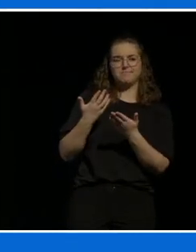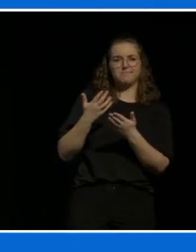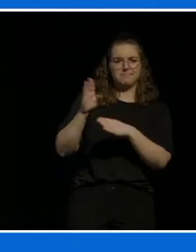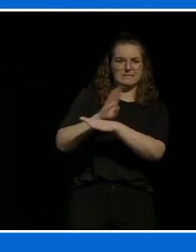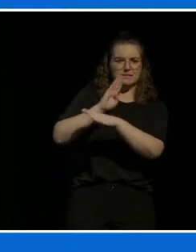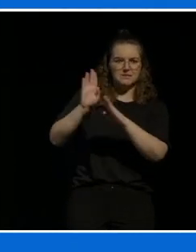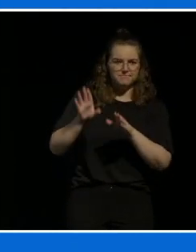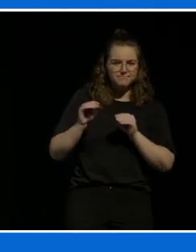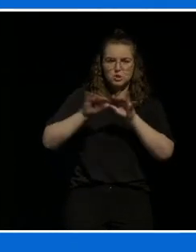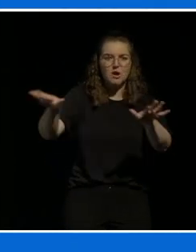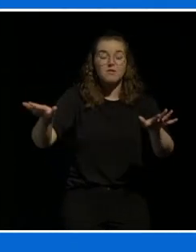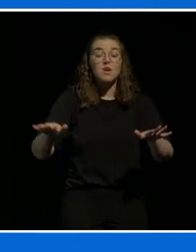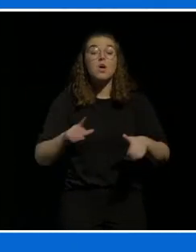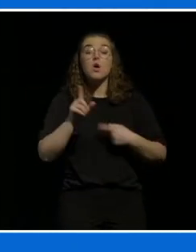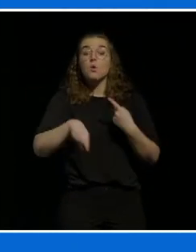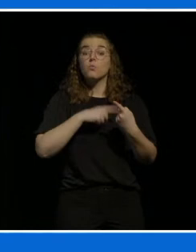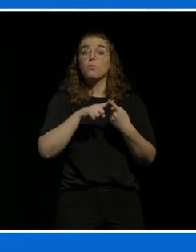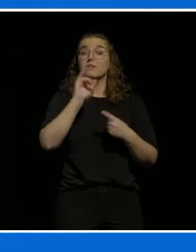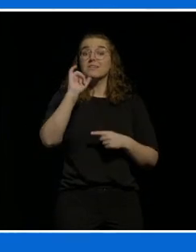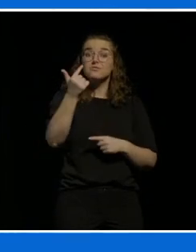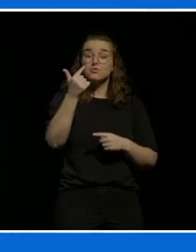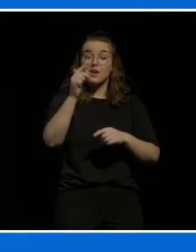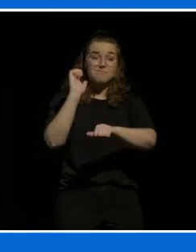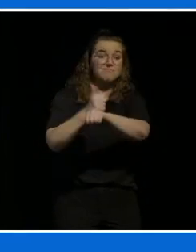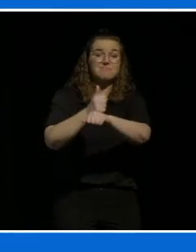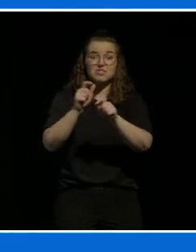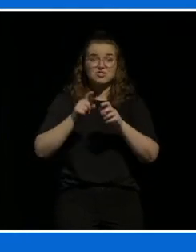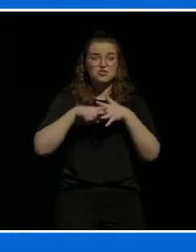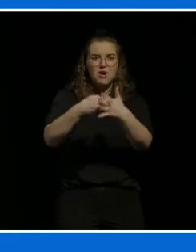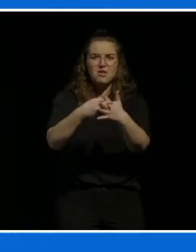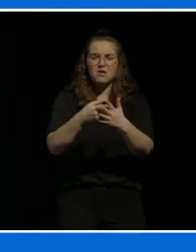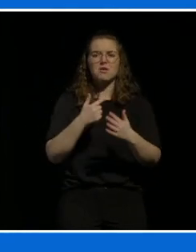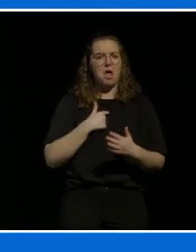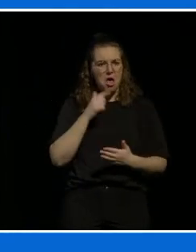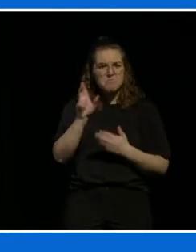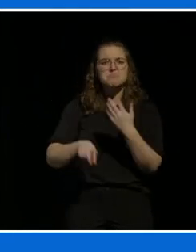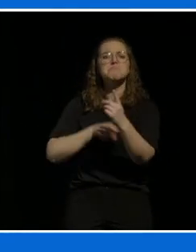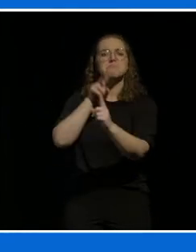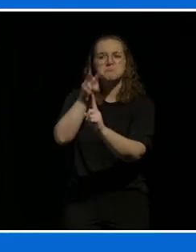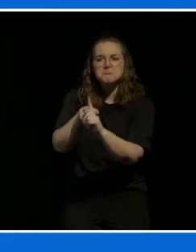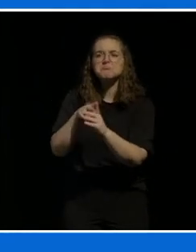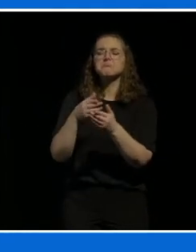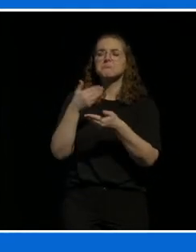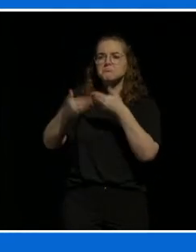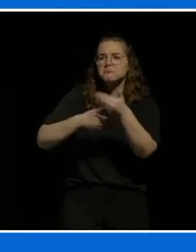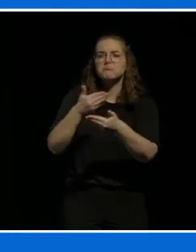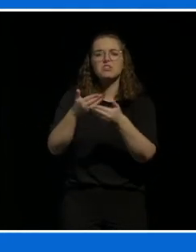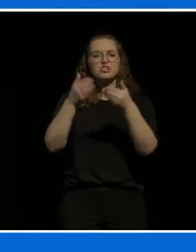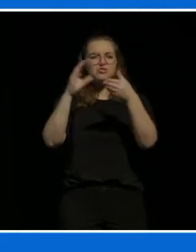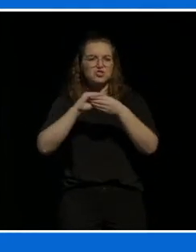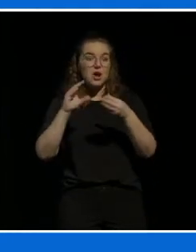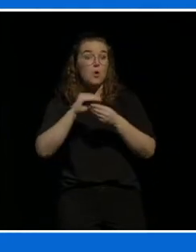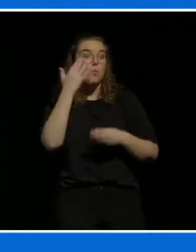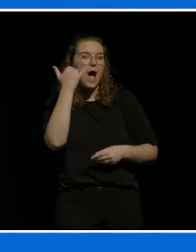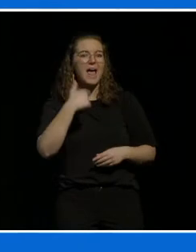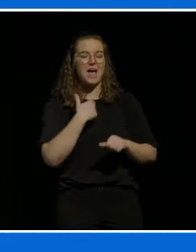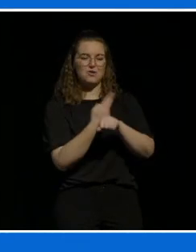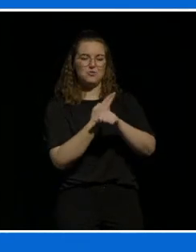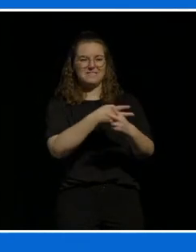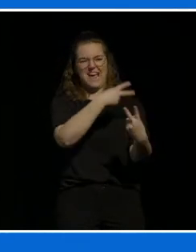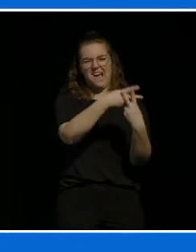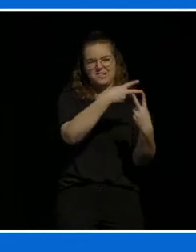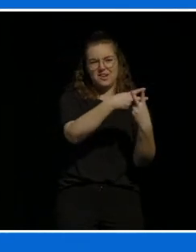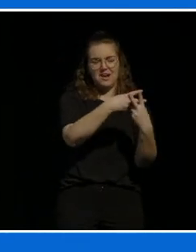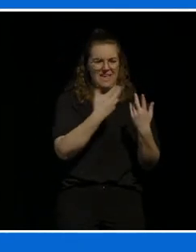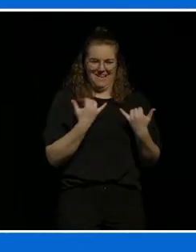started, I started approaching that as a really good platform to share because of the hashtags. Now hashtags aren't